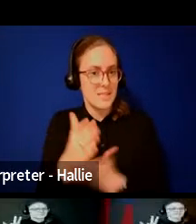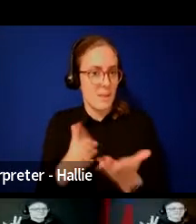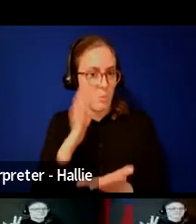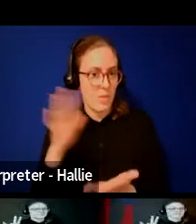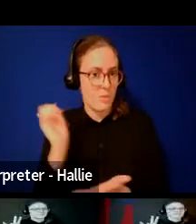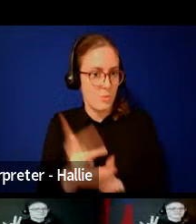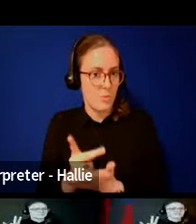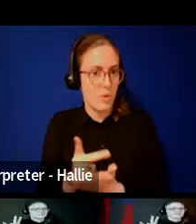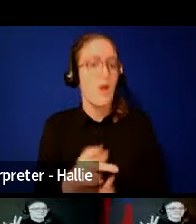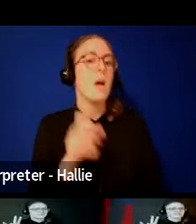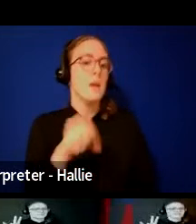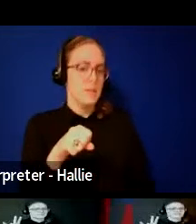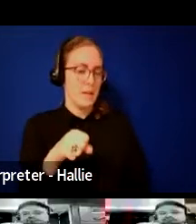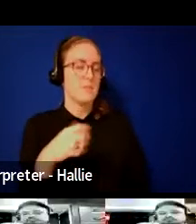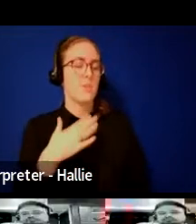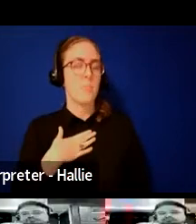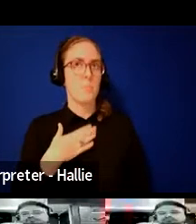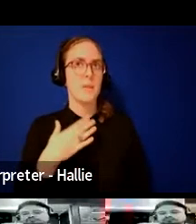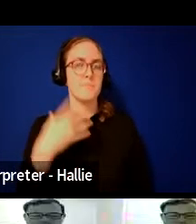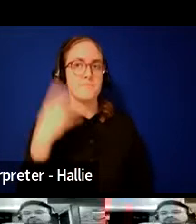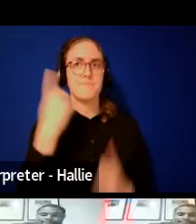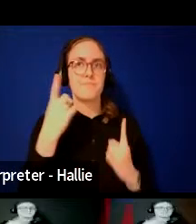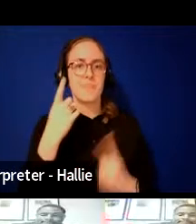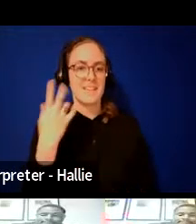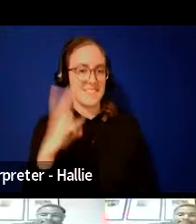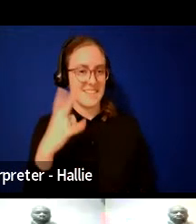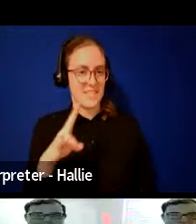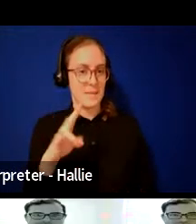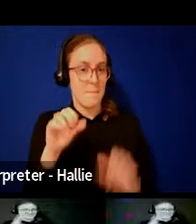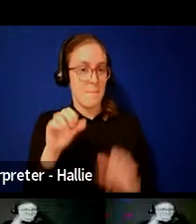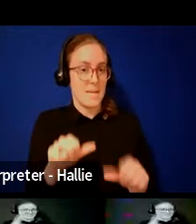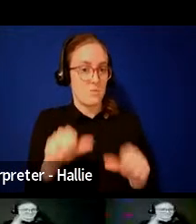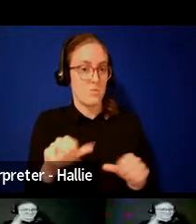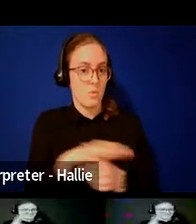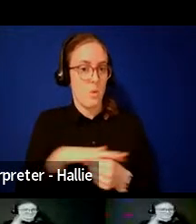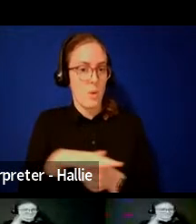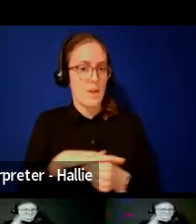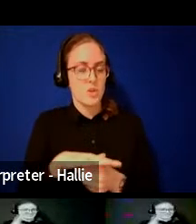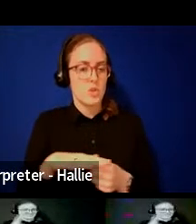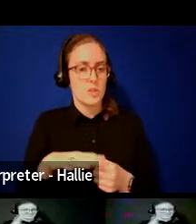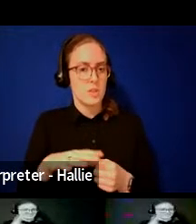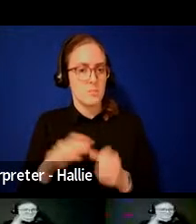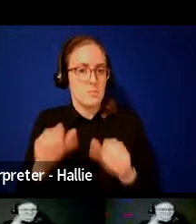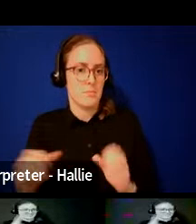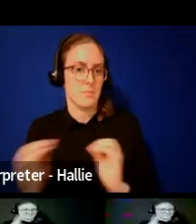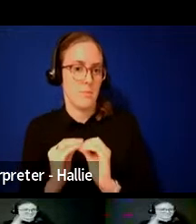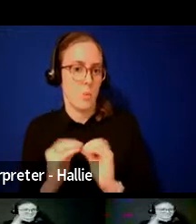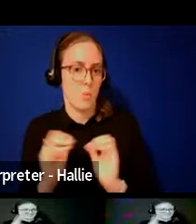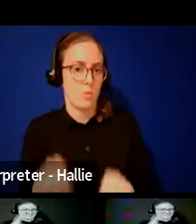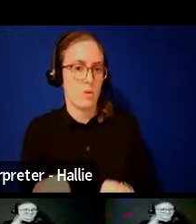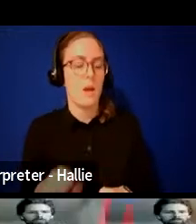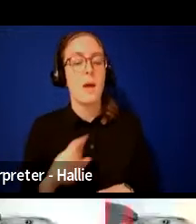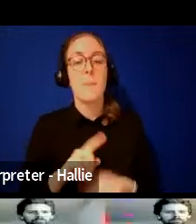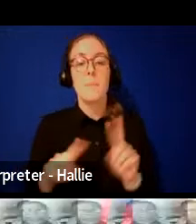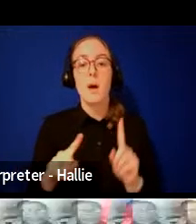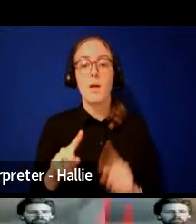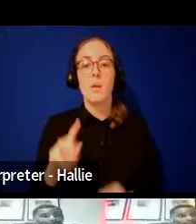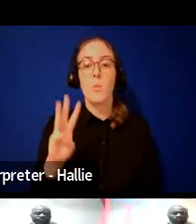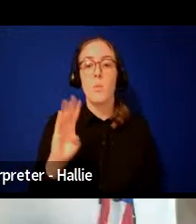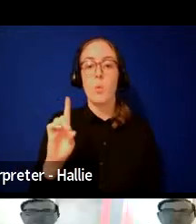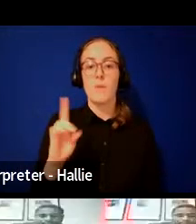there were just 17 potential locations, and that list isn't exhaustive. But some I know in particular in Ward 5, one was Dakota